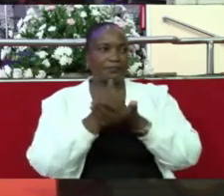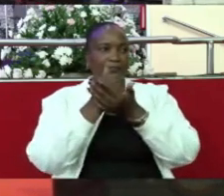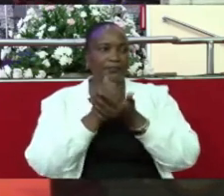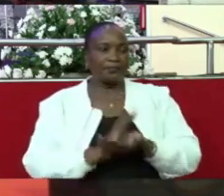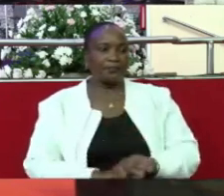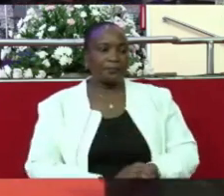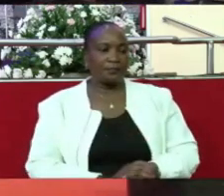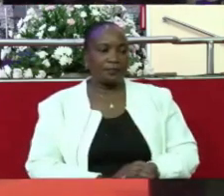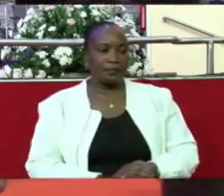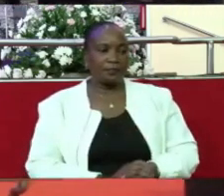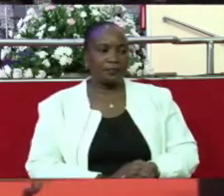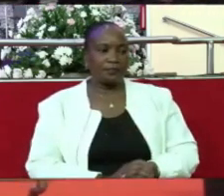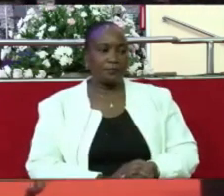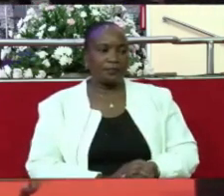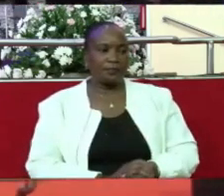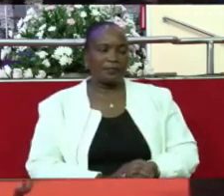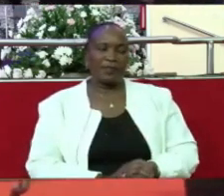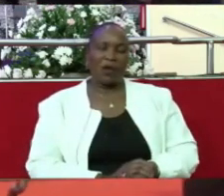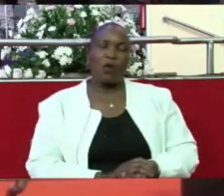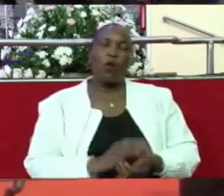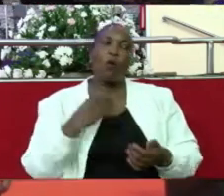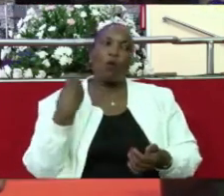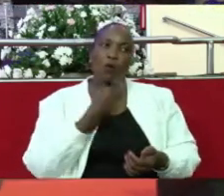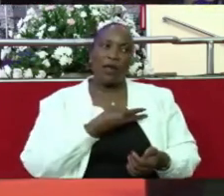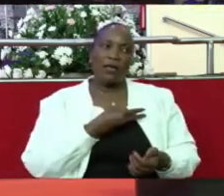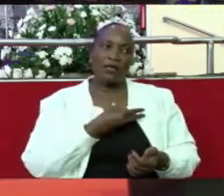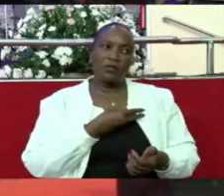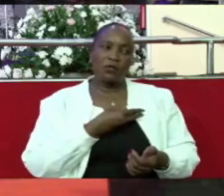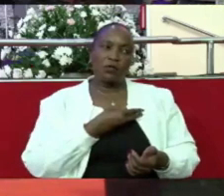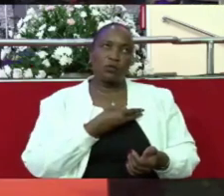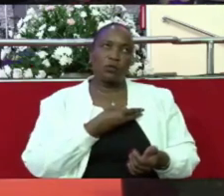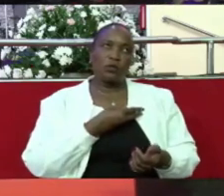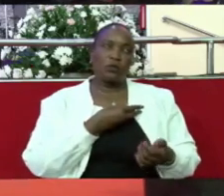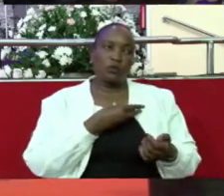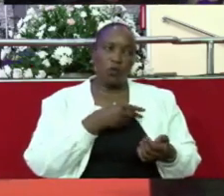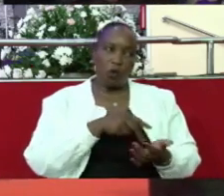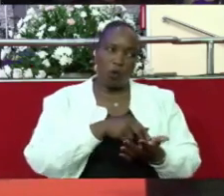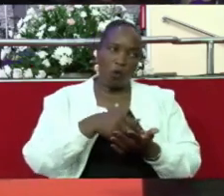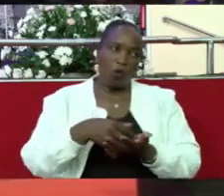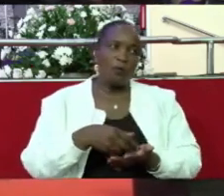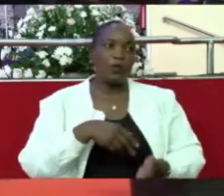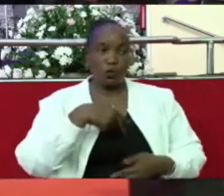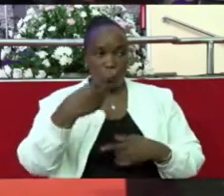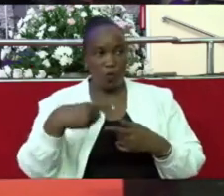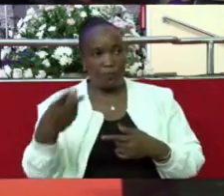because we have to take the initiative where I approach the throne